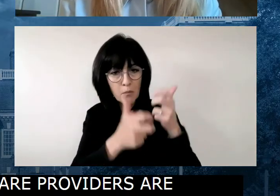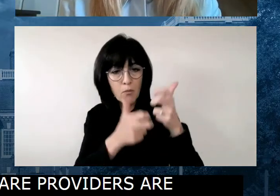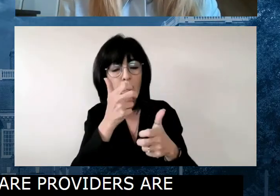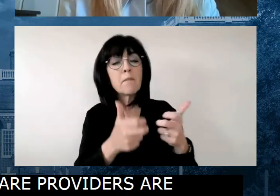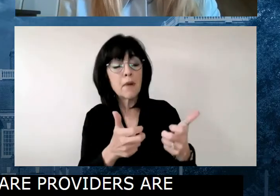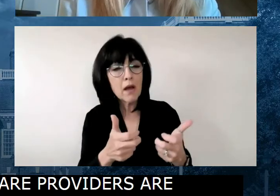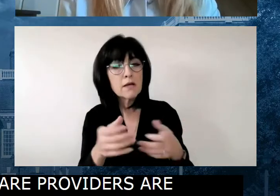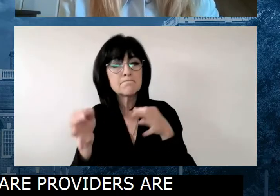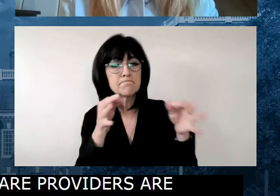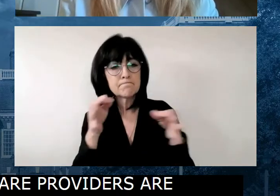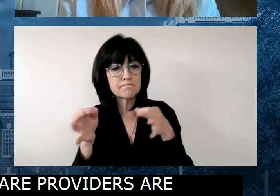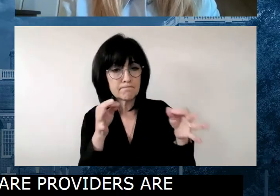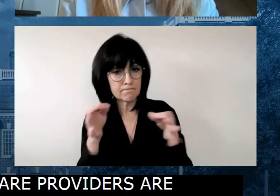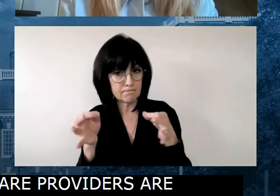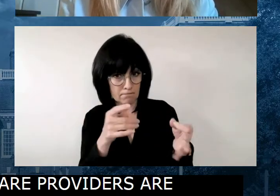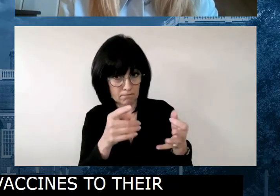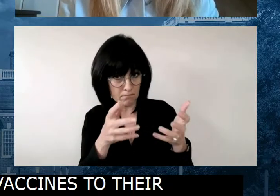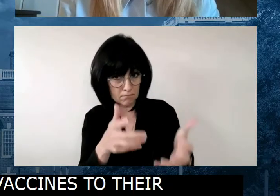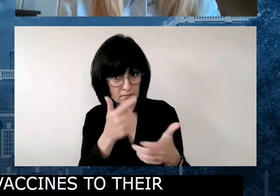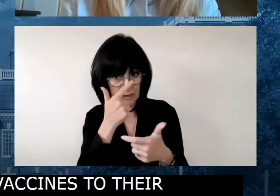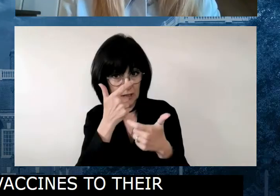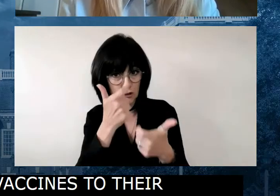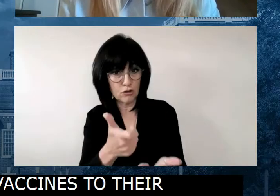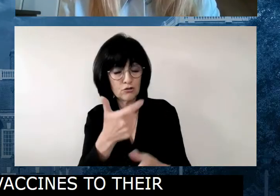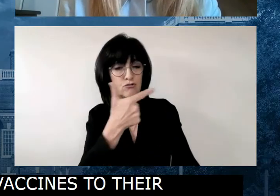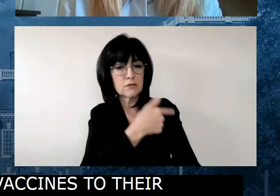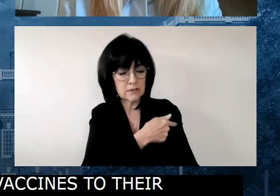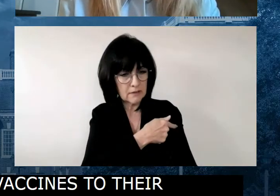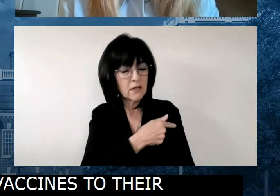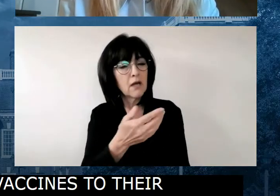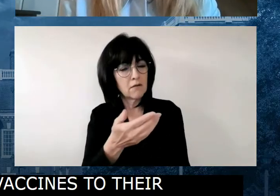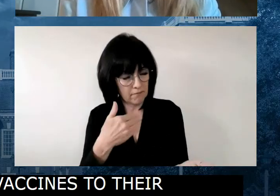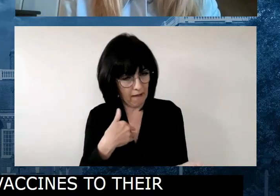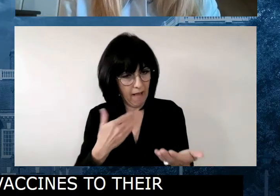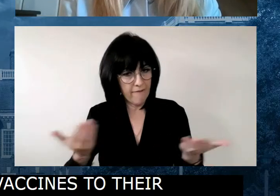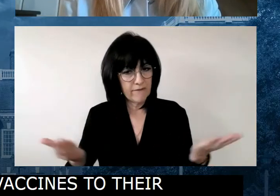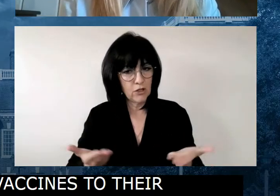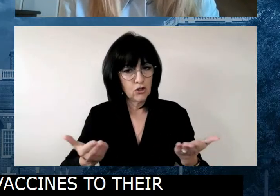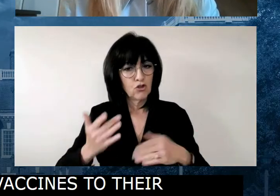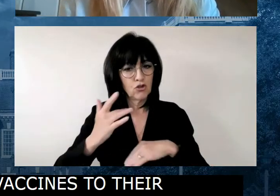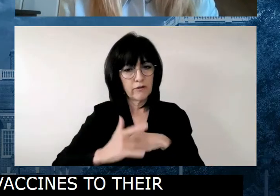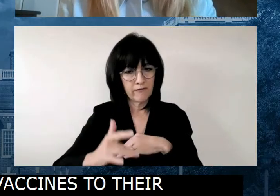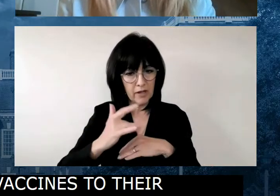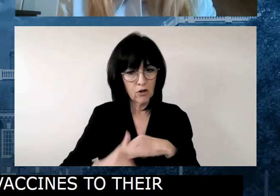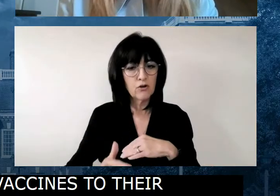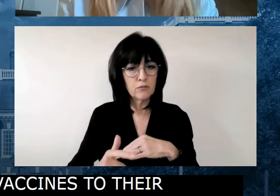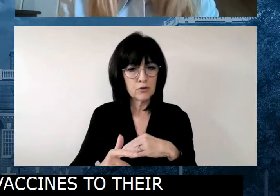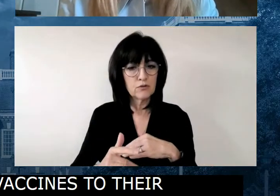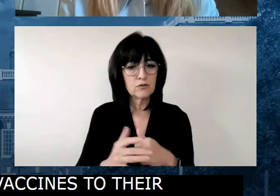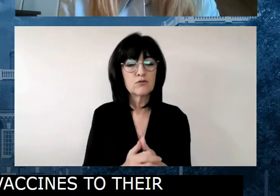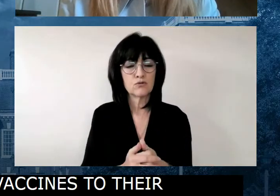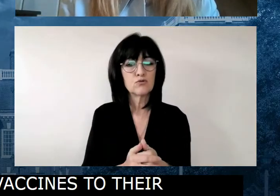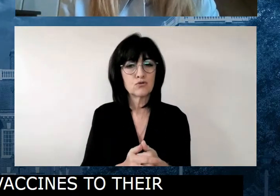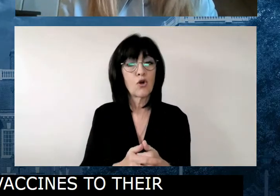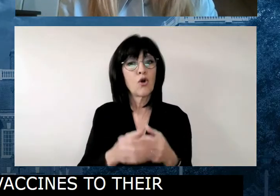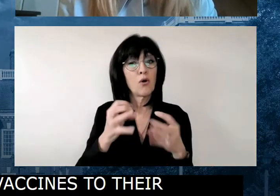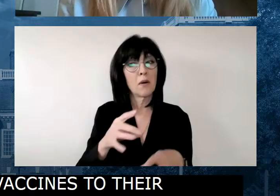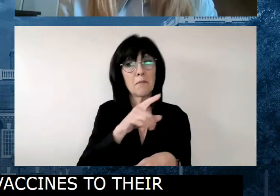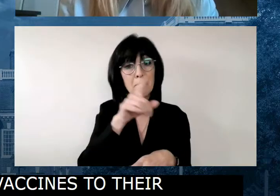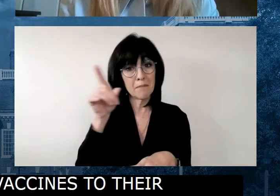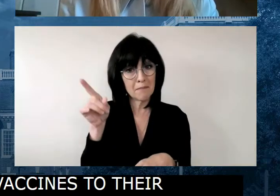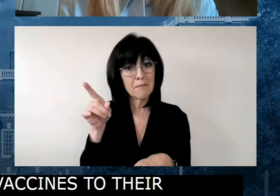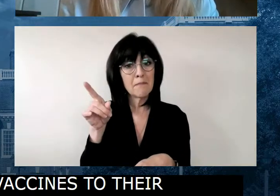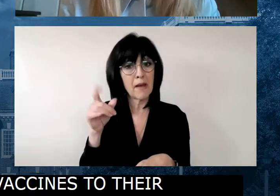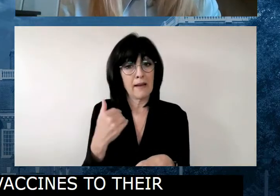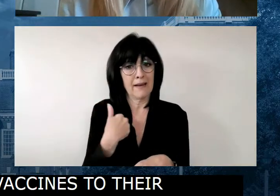sites, 9 DPH sites throughout the state that are all walk-up. They provide Pfizer, and soon all of them will also be providing the Johnson &